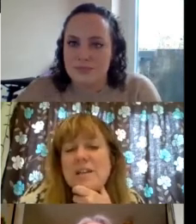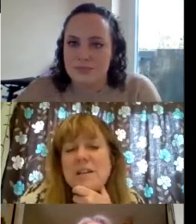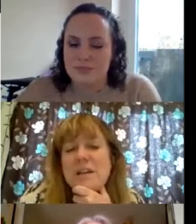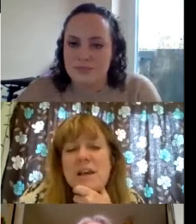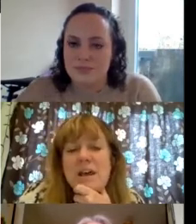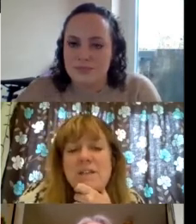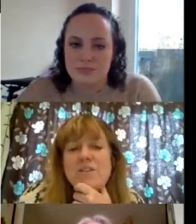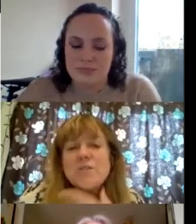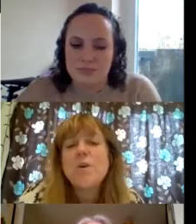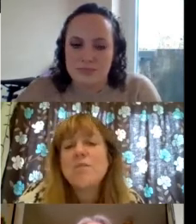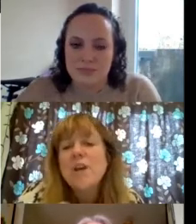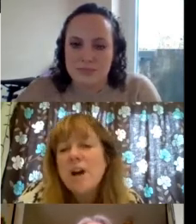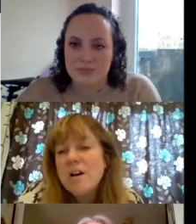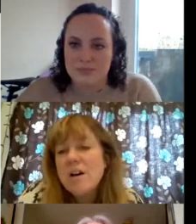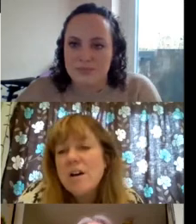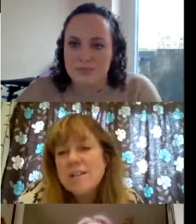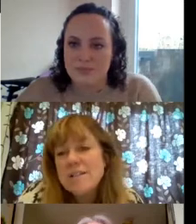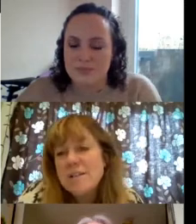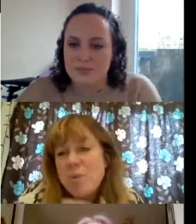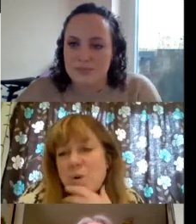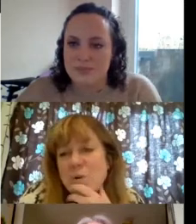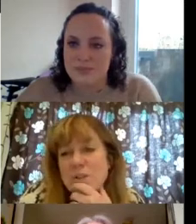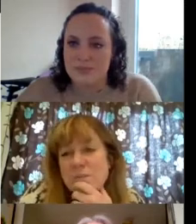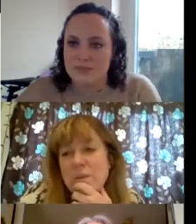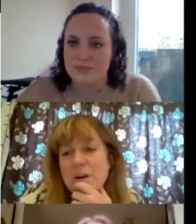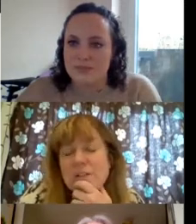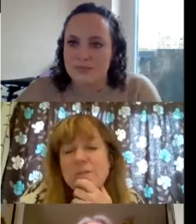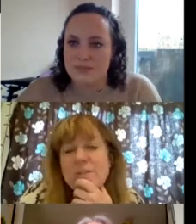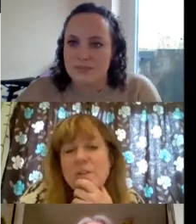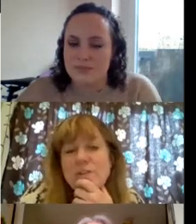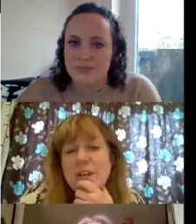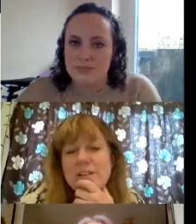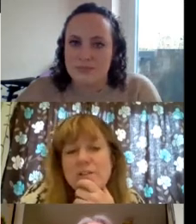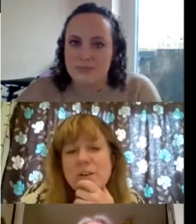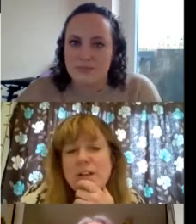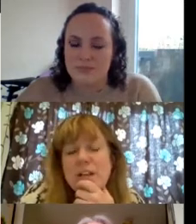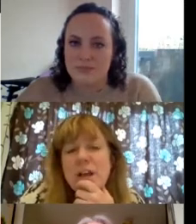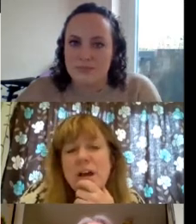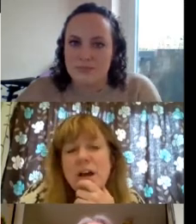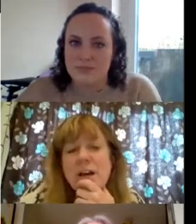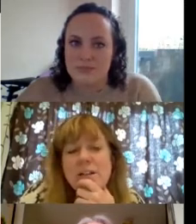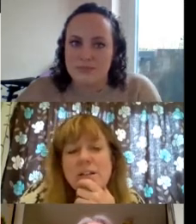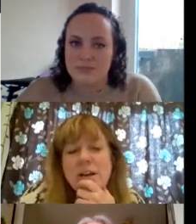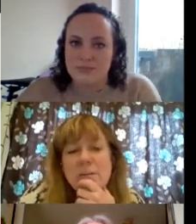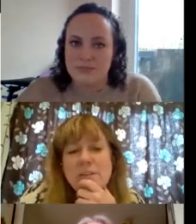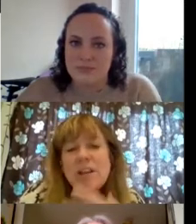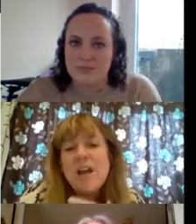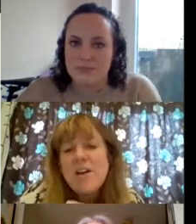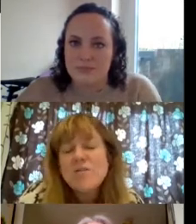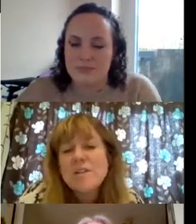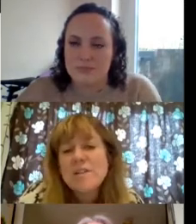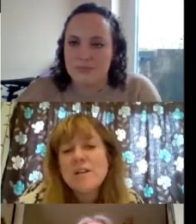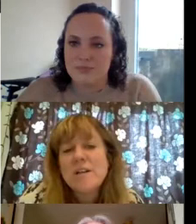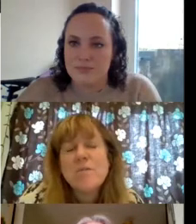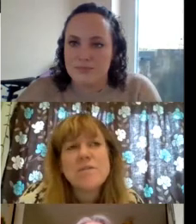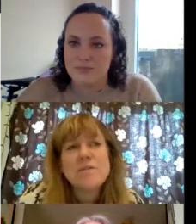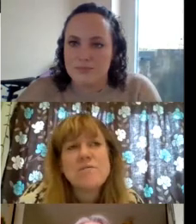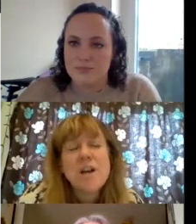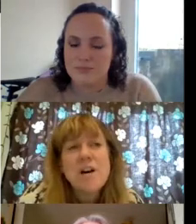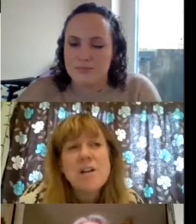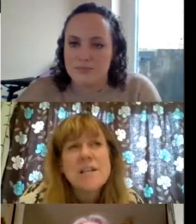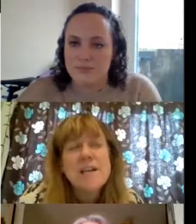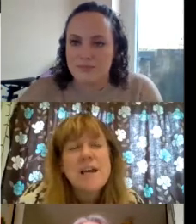disappeared. They just weren't regarded as an important part of social history, and psychiatry certainly